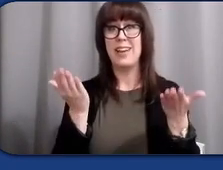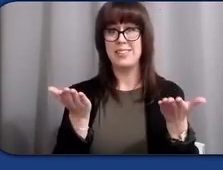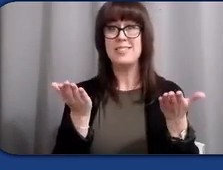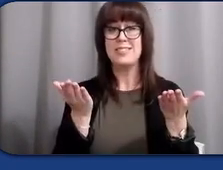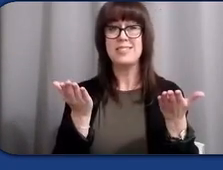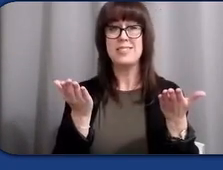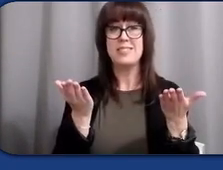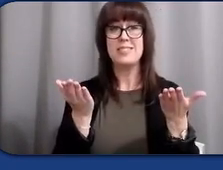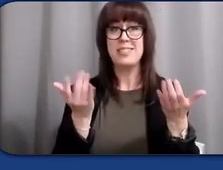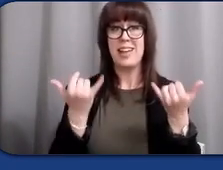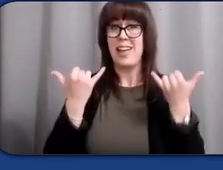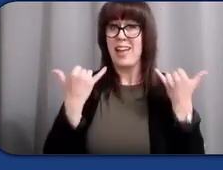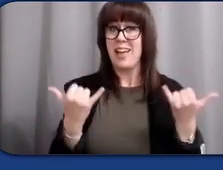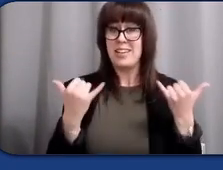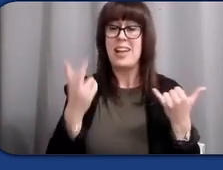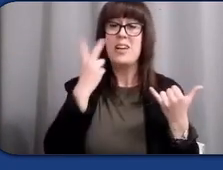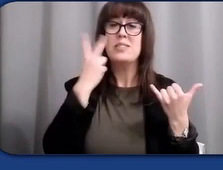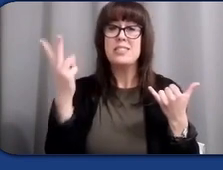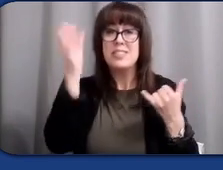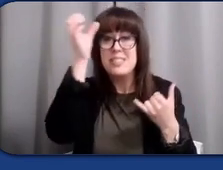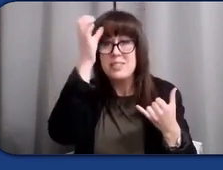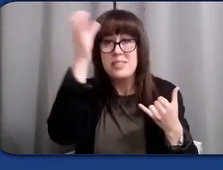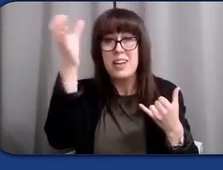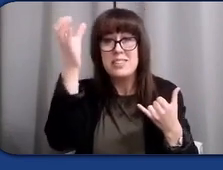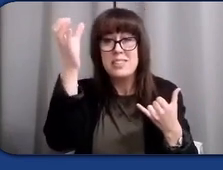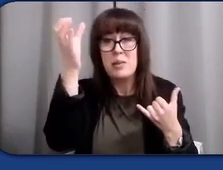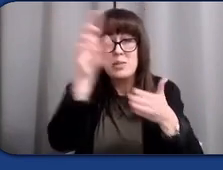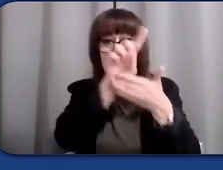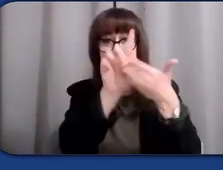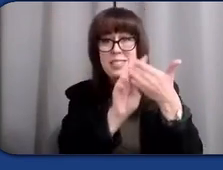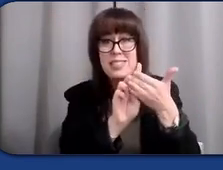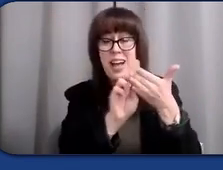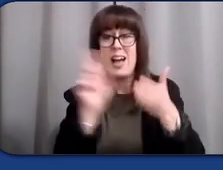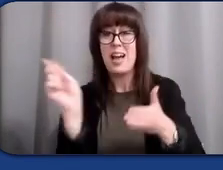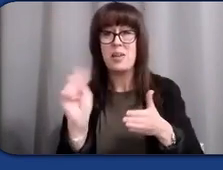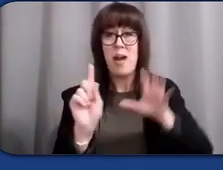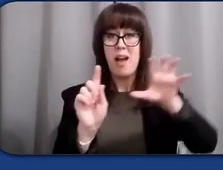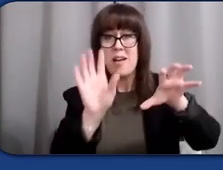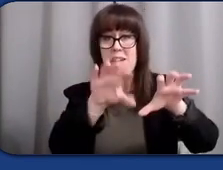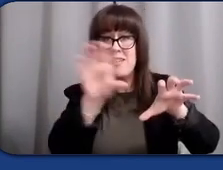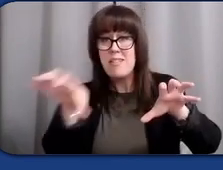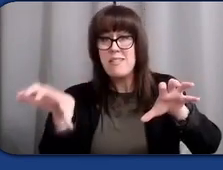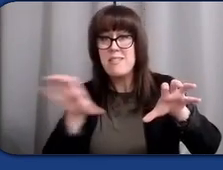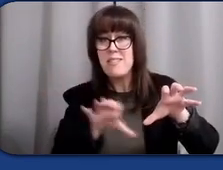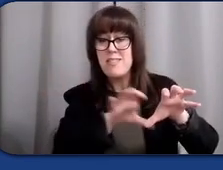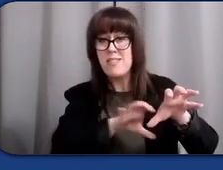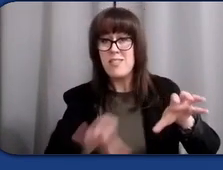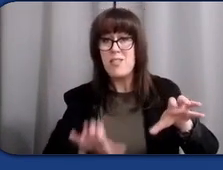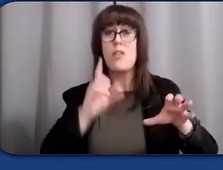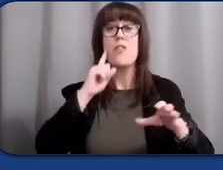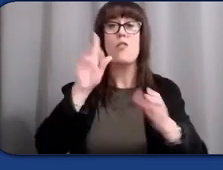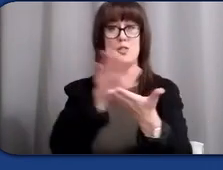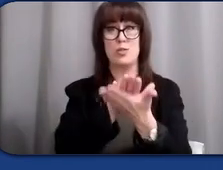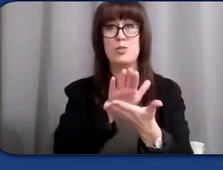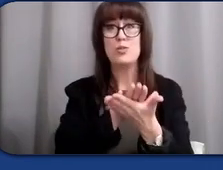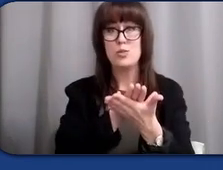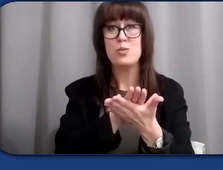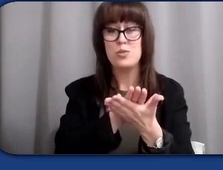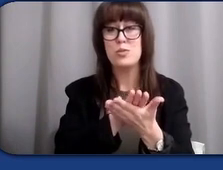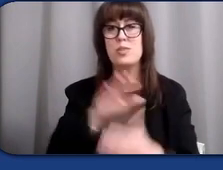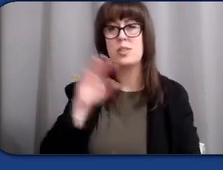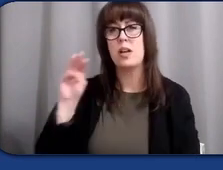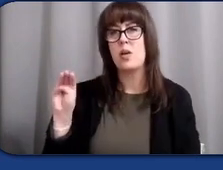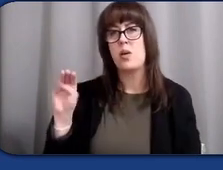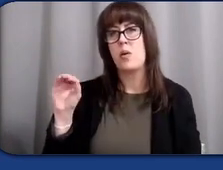some conceptual designs. But what Moses has done, we're going to phase this in.